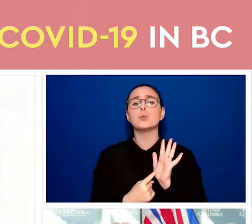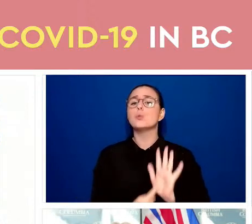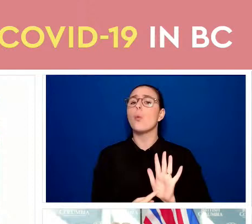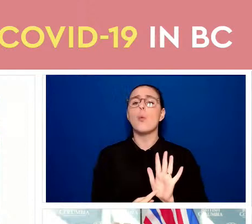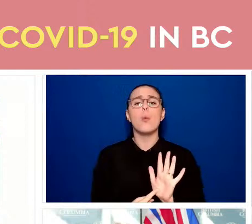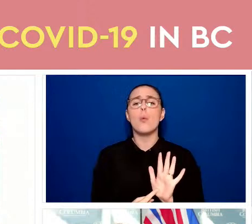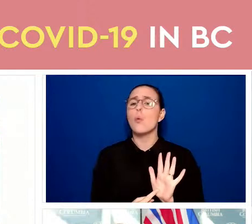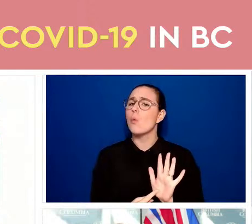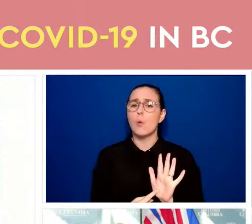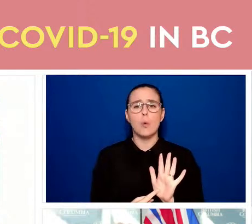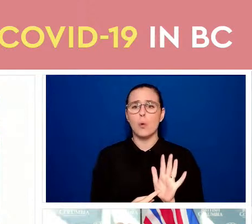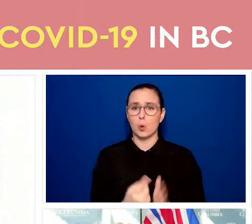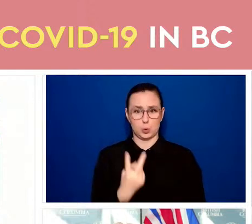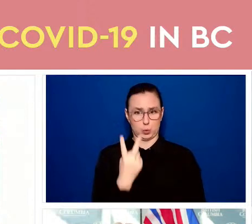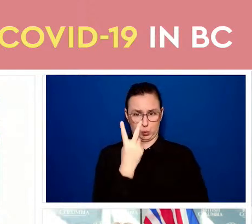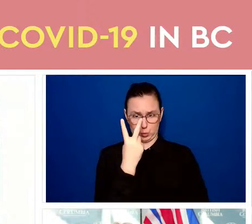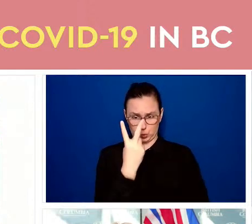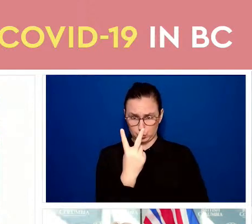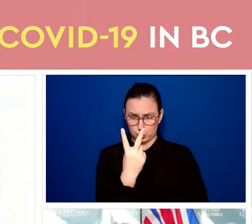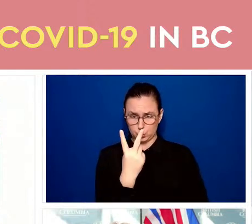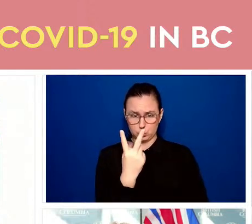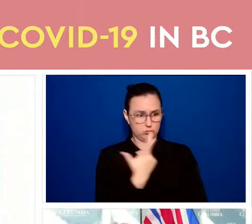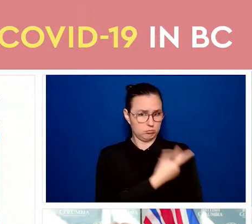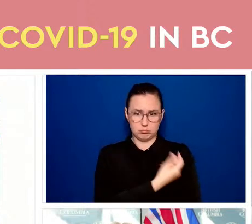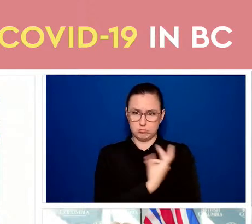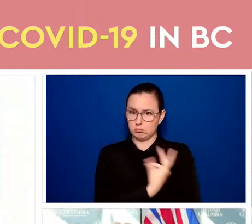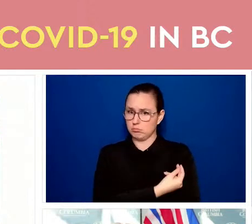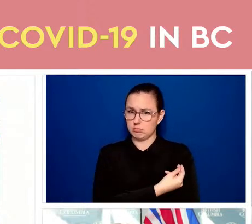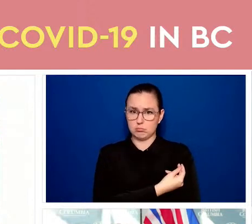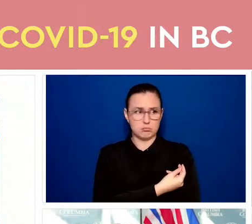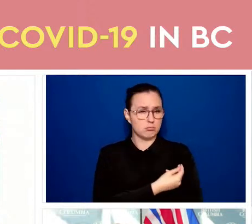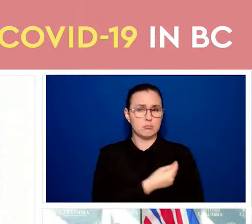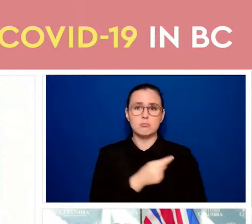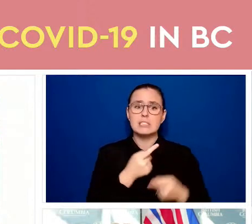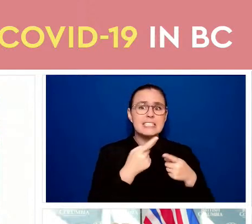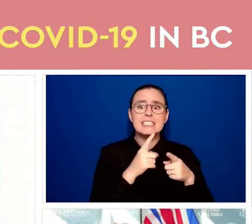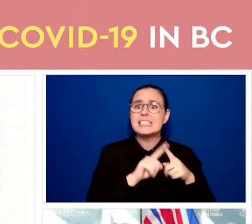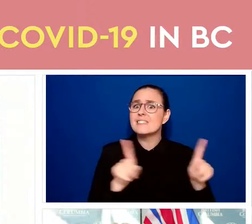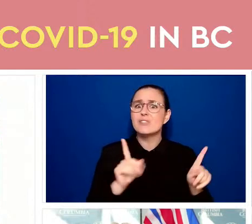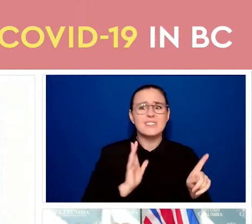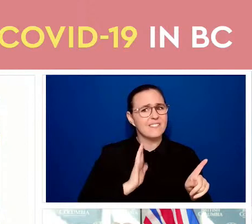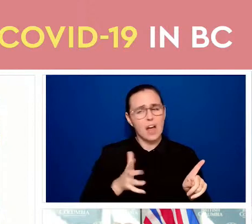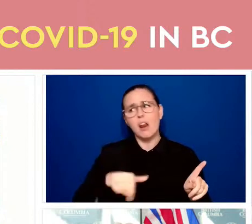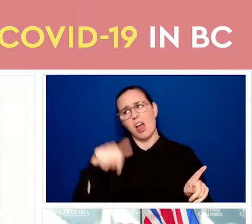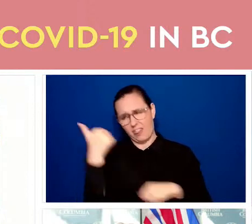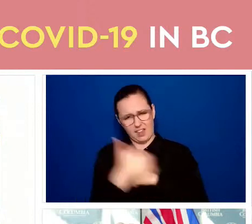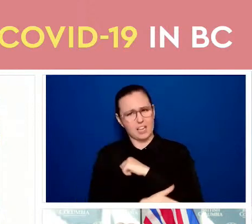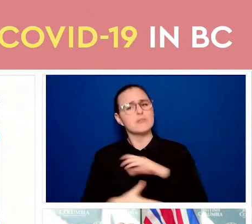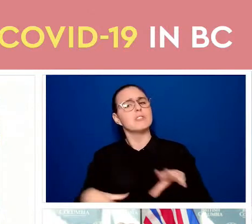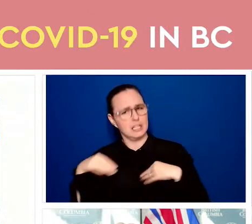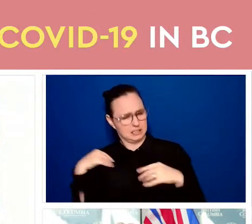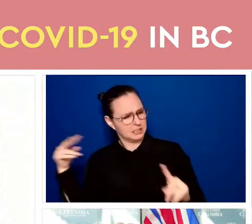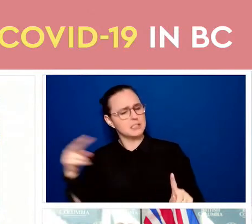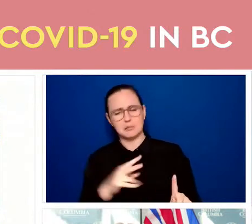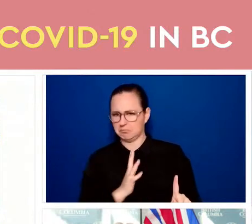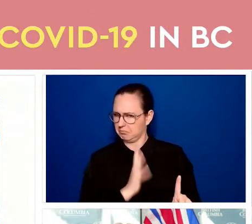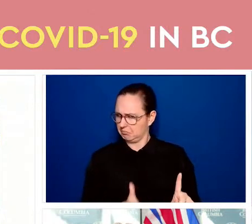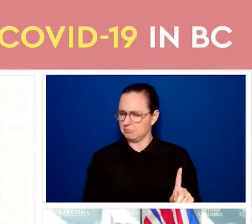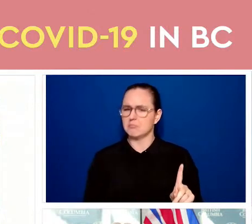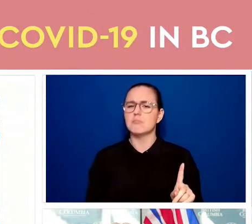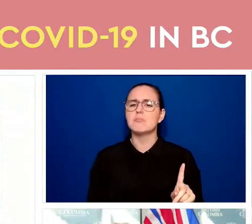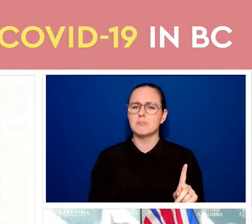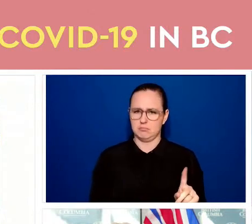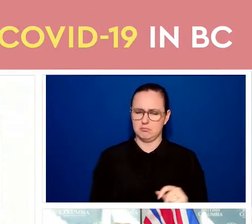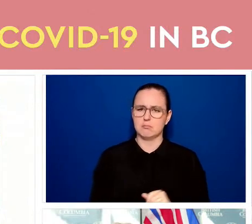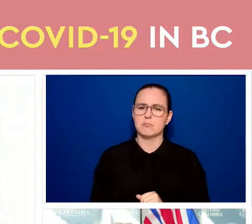and we ask for people to be patient on that. The other information that we know is that this protection is lasting